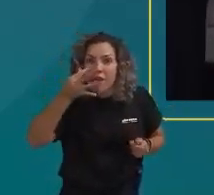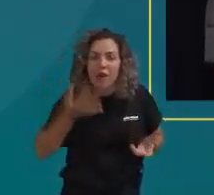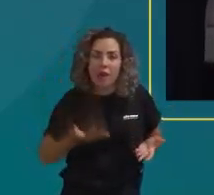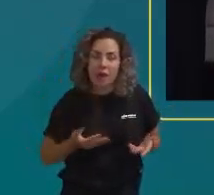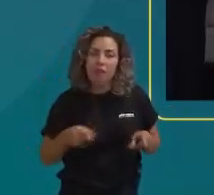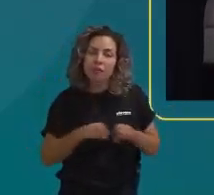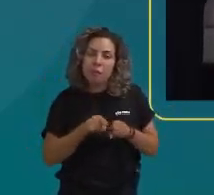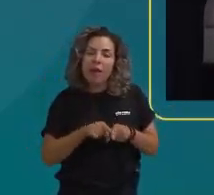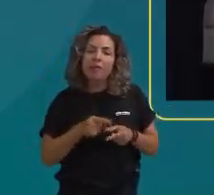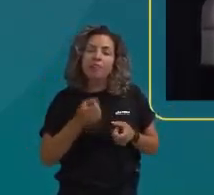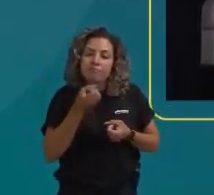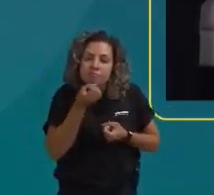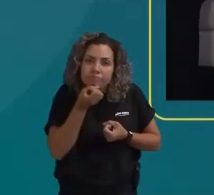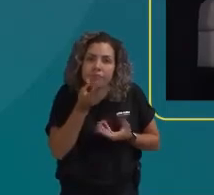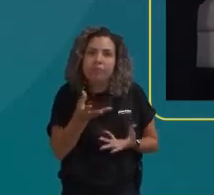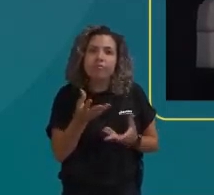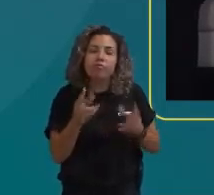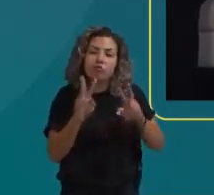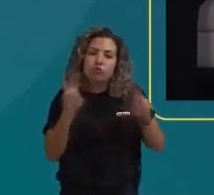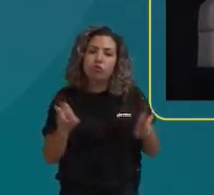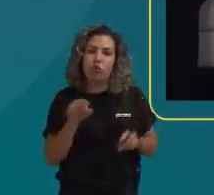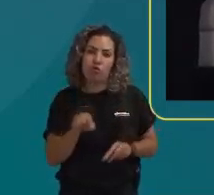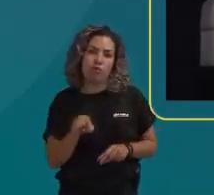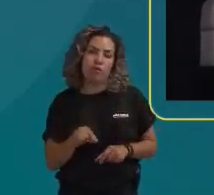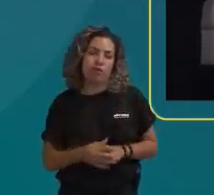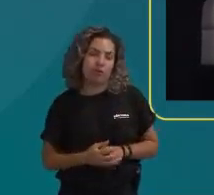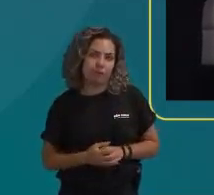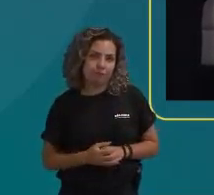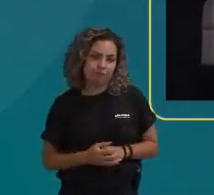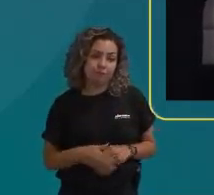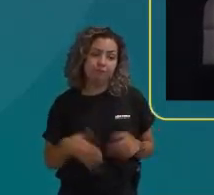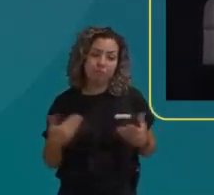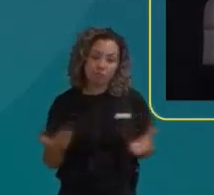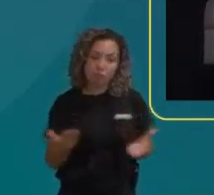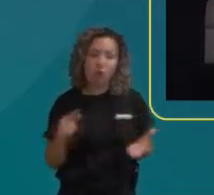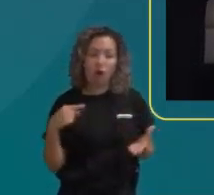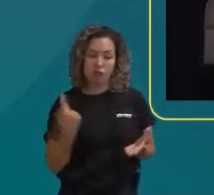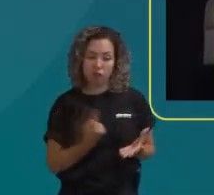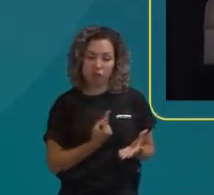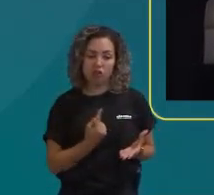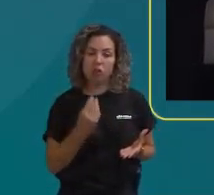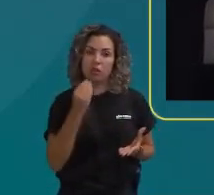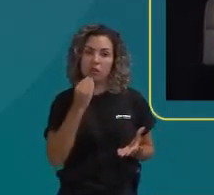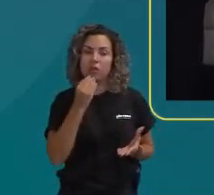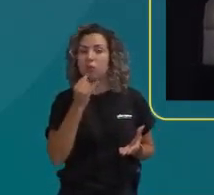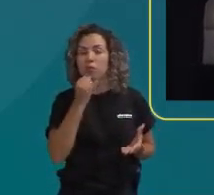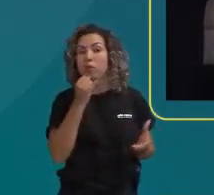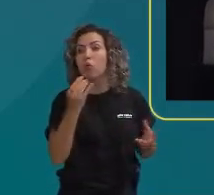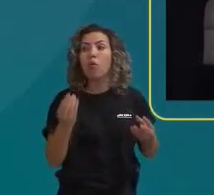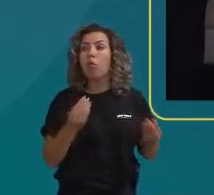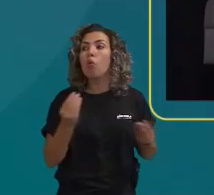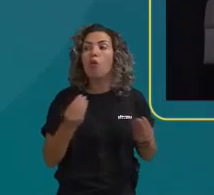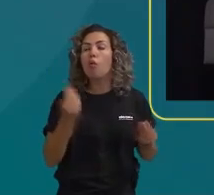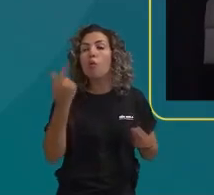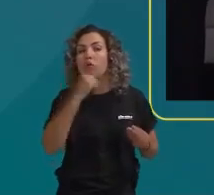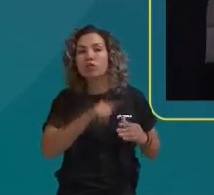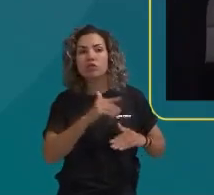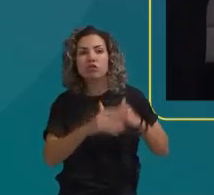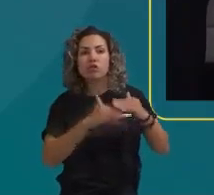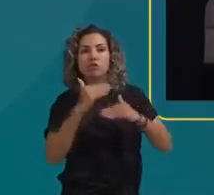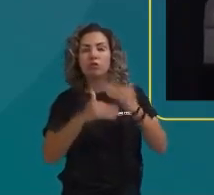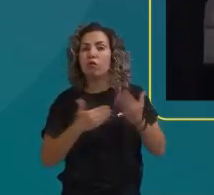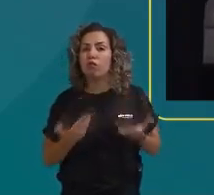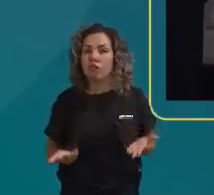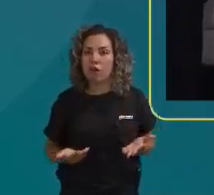canal, some reminiscence about the canal, how the canal has evolved, what is the reason for the important